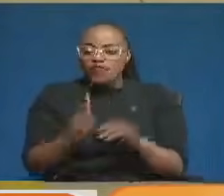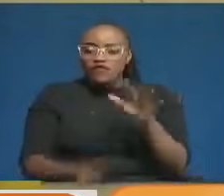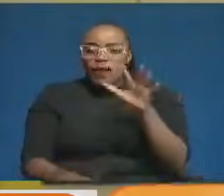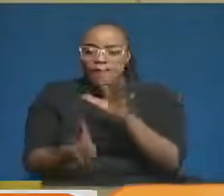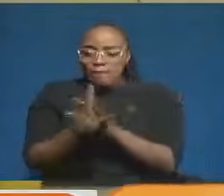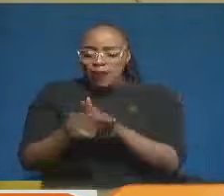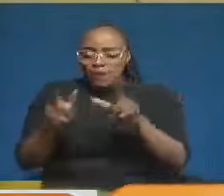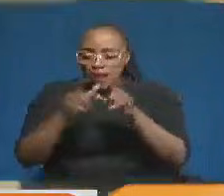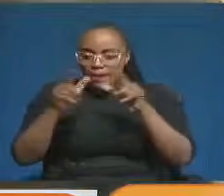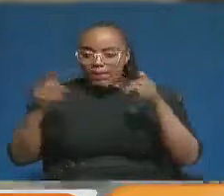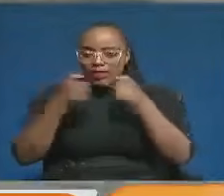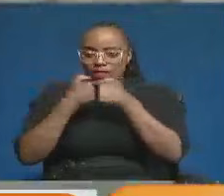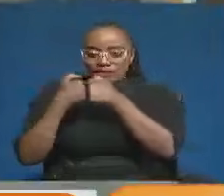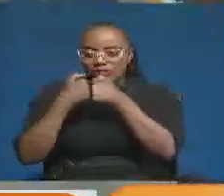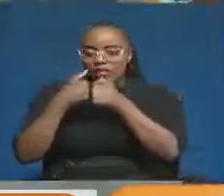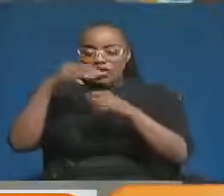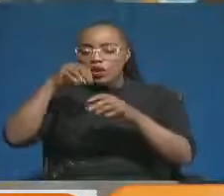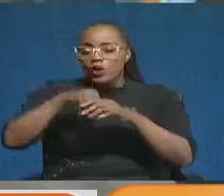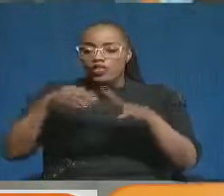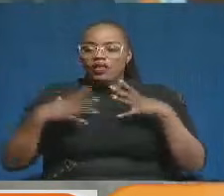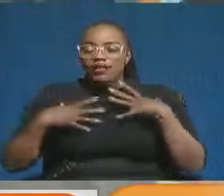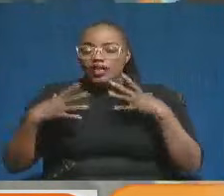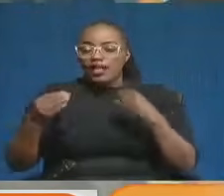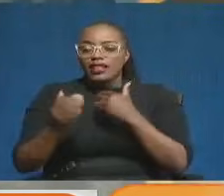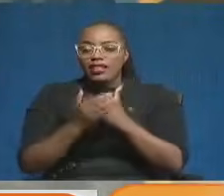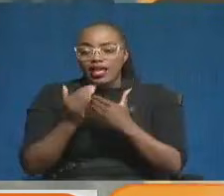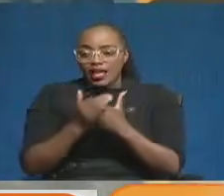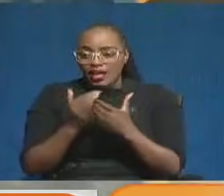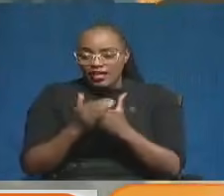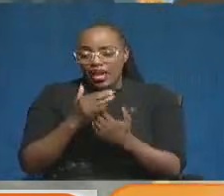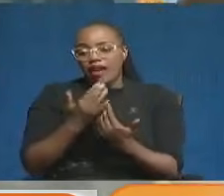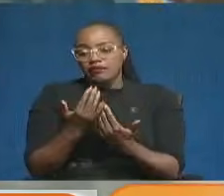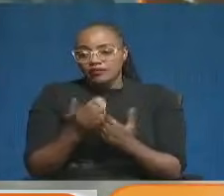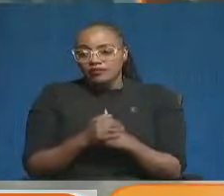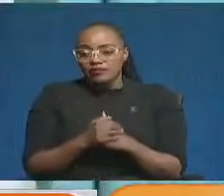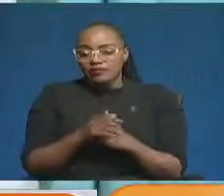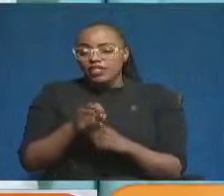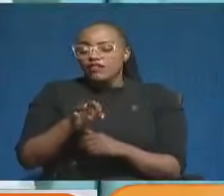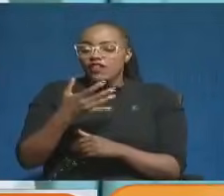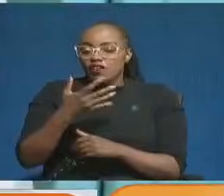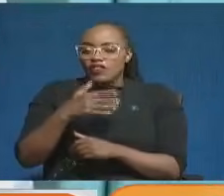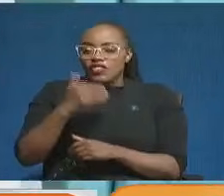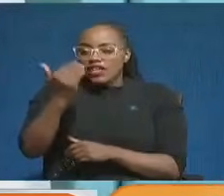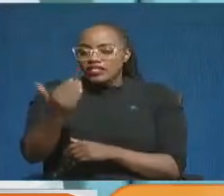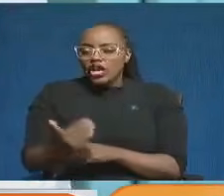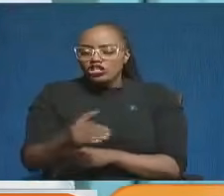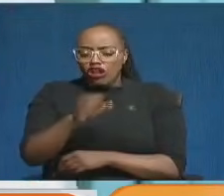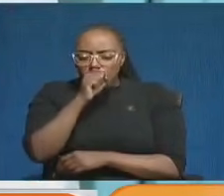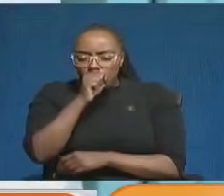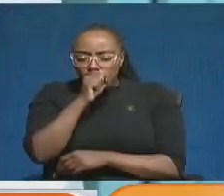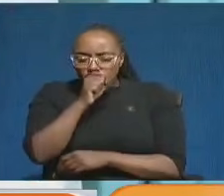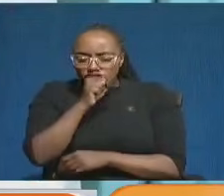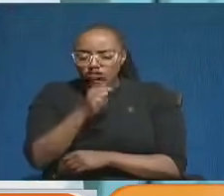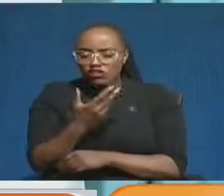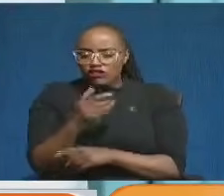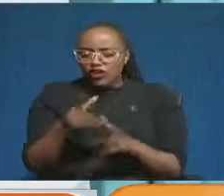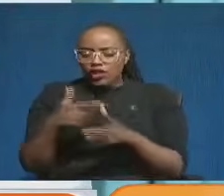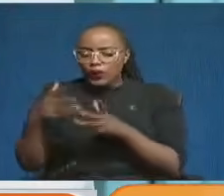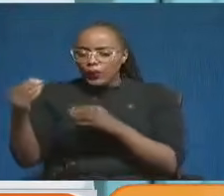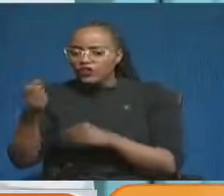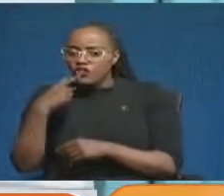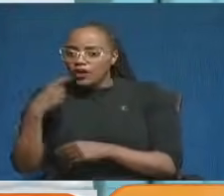as a major challenge within healthcare facilities. If your child is coughing, you'll run for amoxicillin, even without